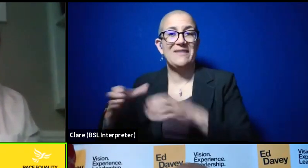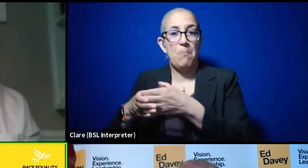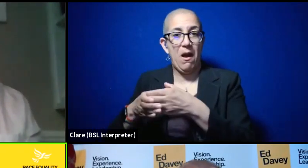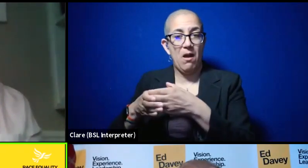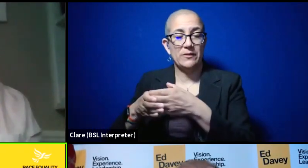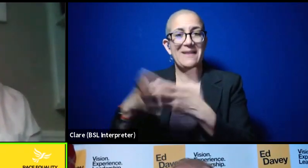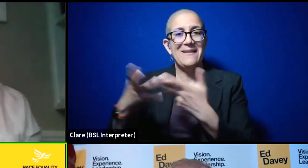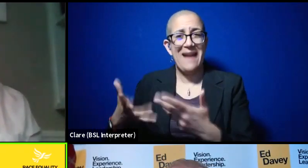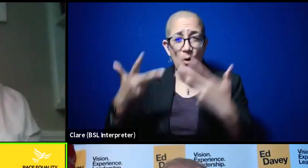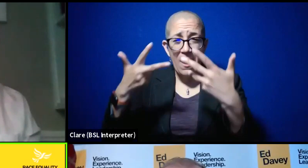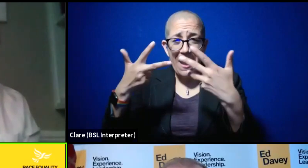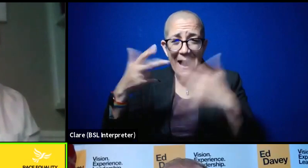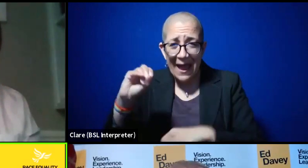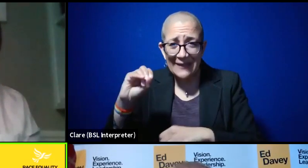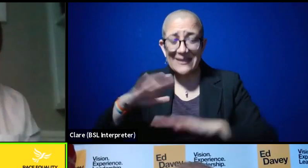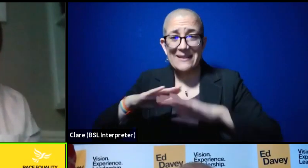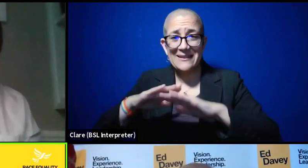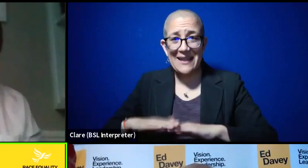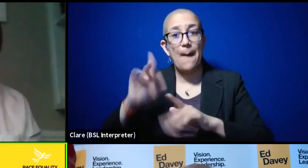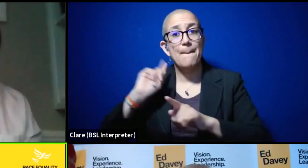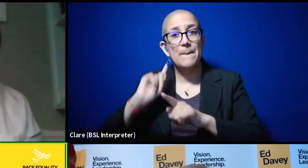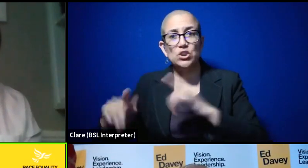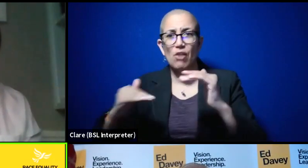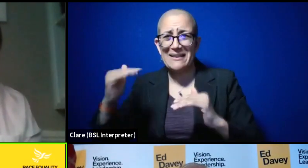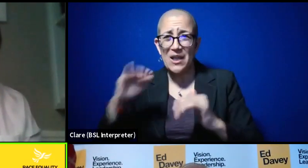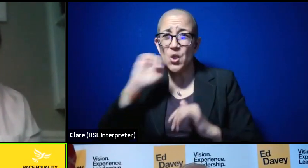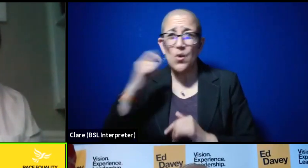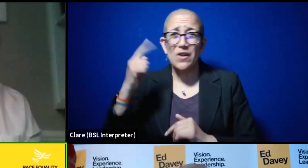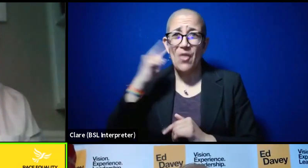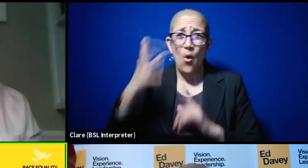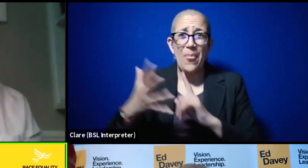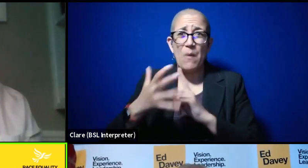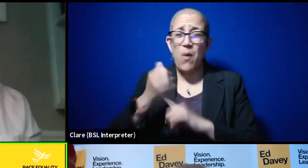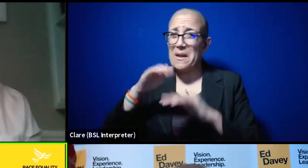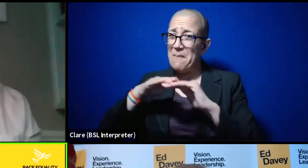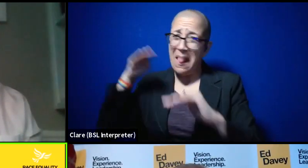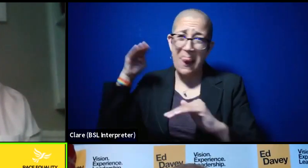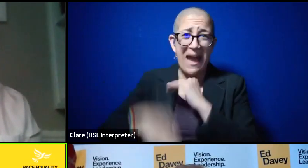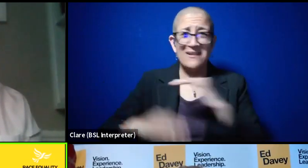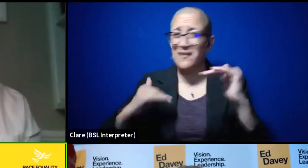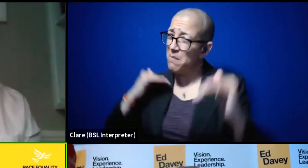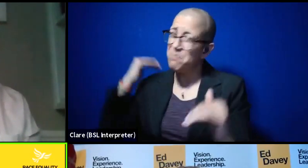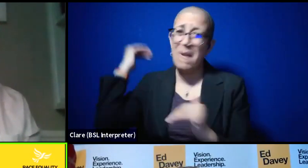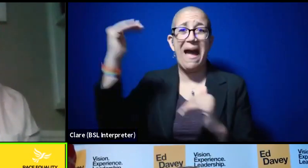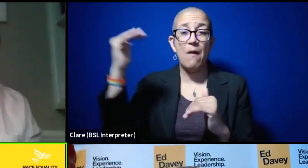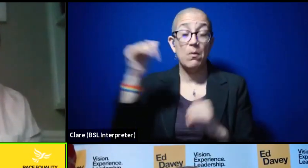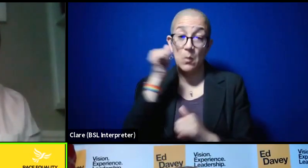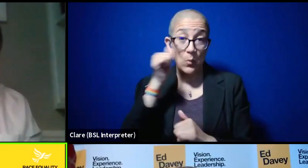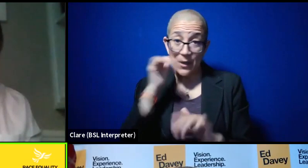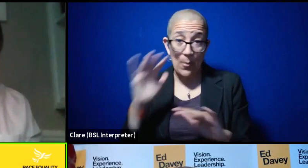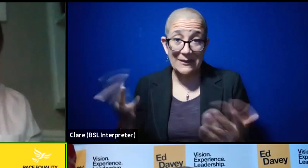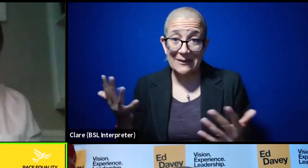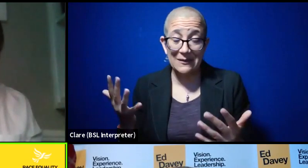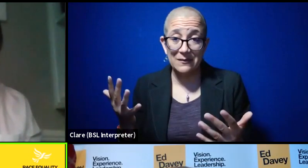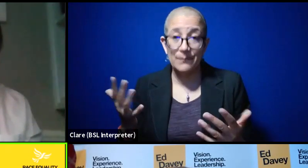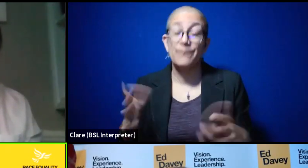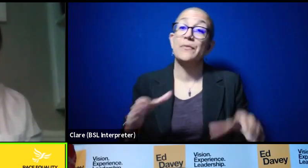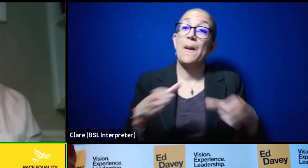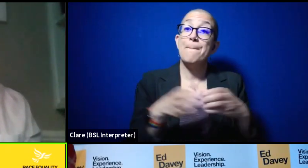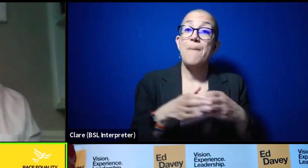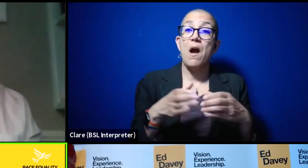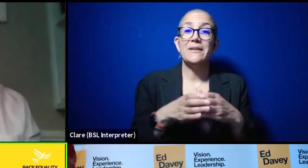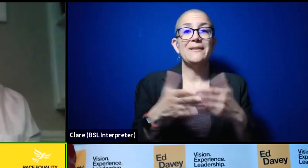has an 80-seat majority. You'd have thought they won that election by a landslide, and yet we know they didn't. And in fact, parties who are more on